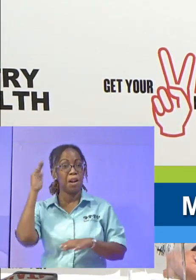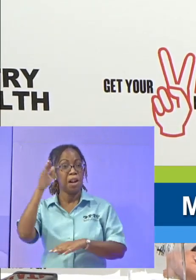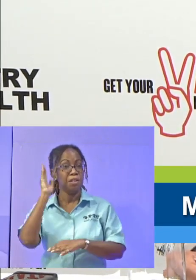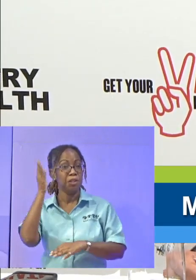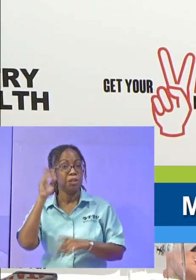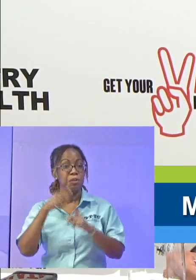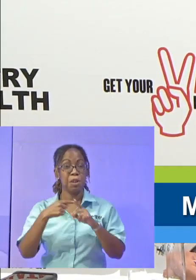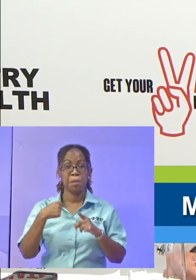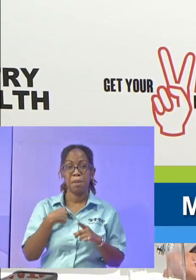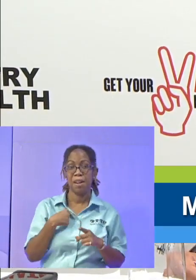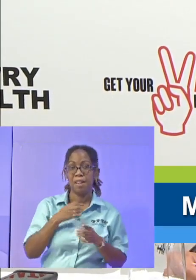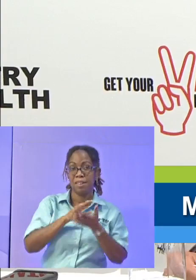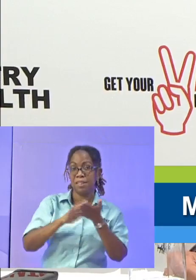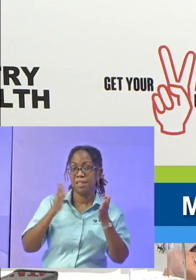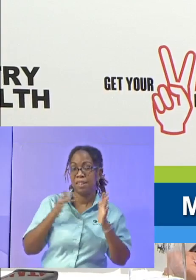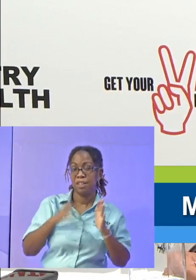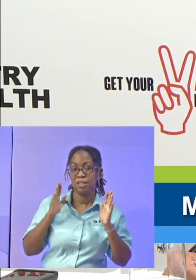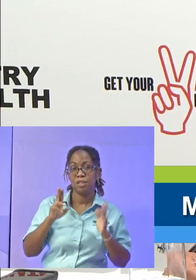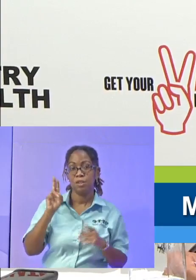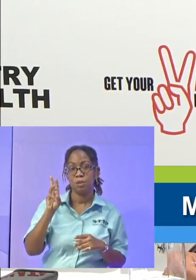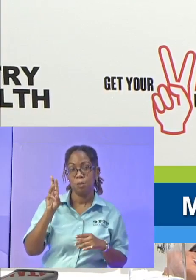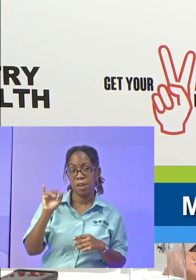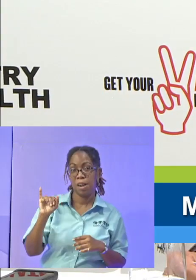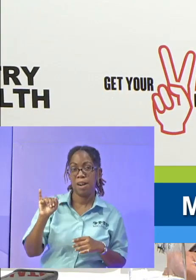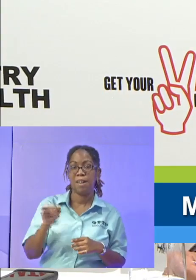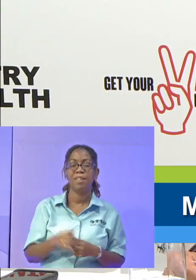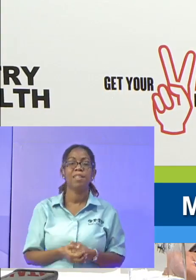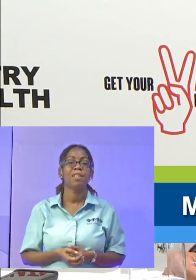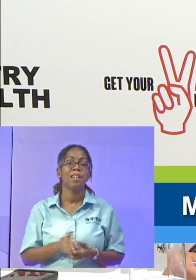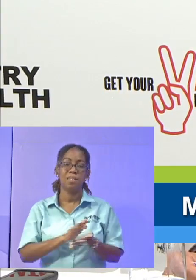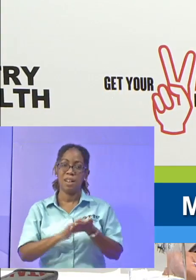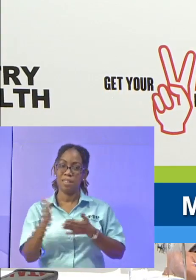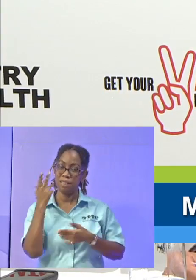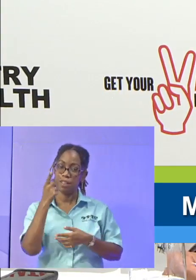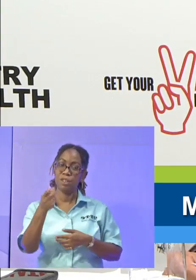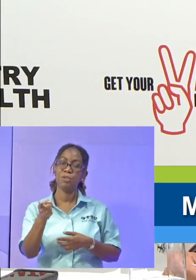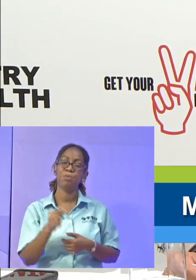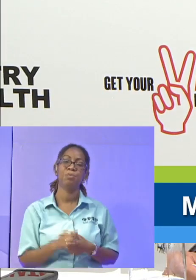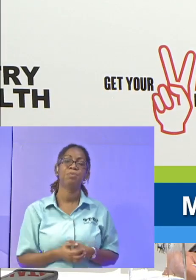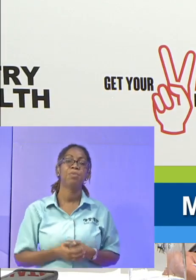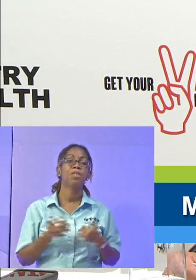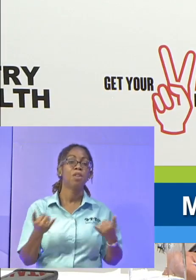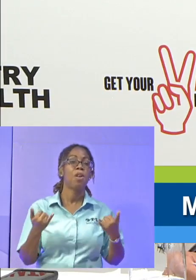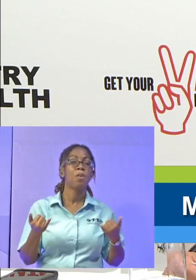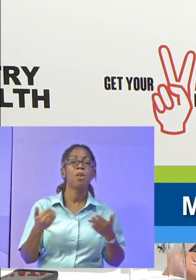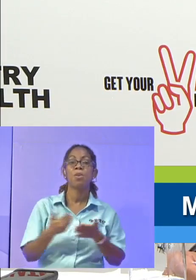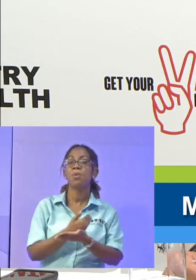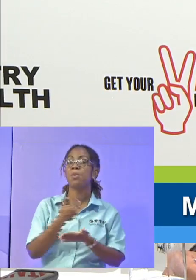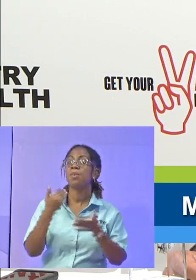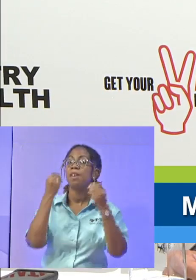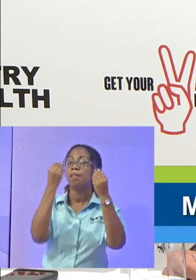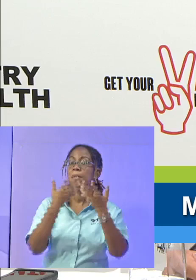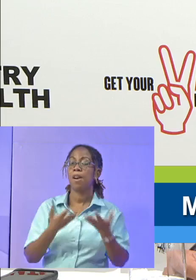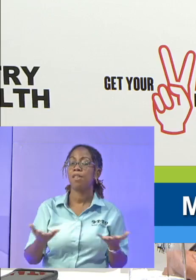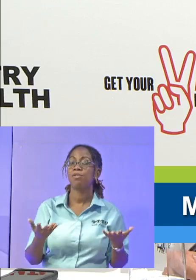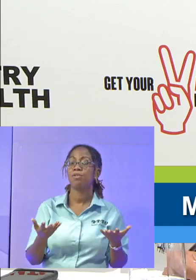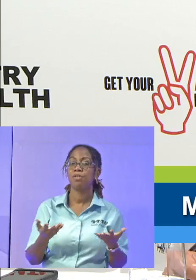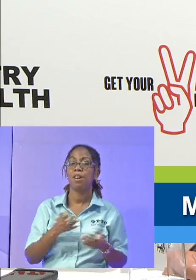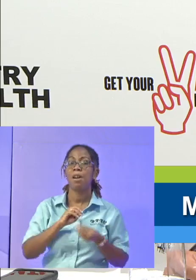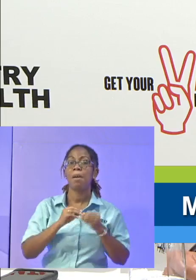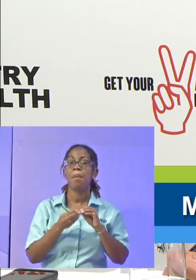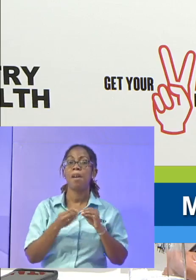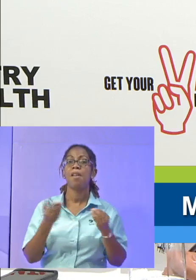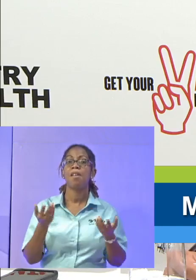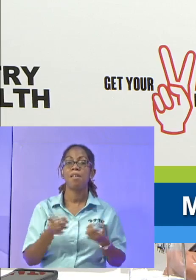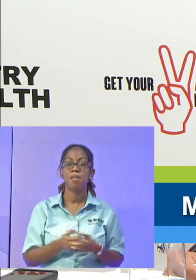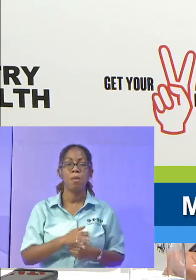to see you again. Let me bring you up to date with the newest vaccination numbers.